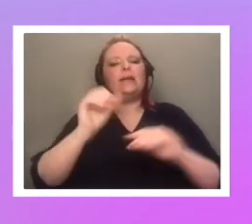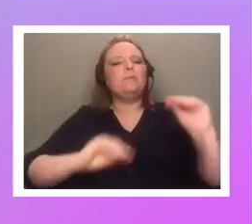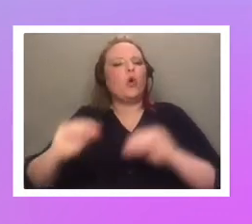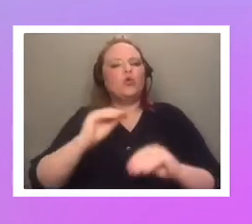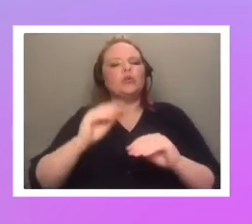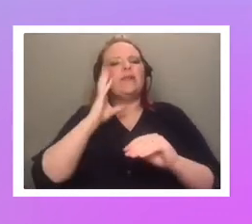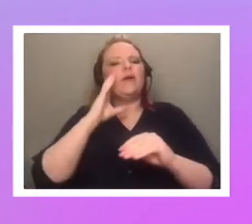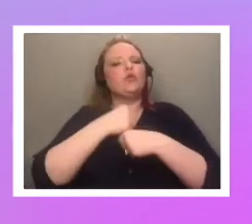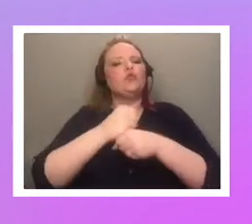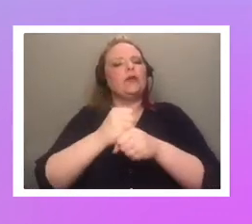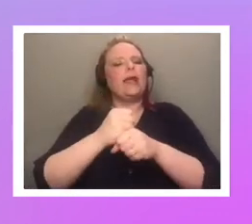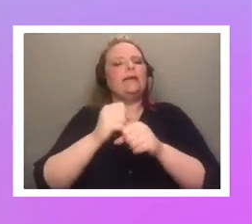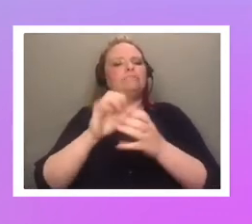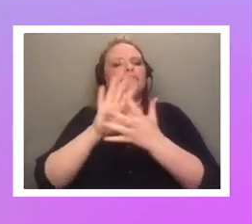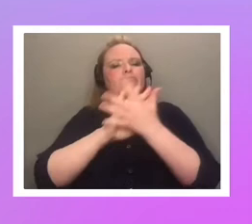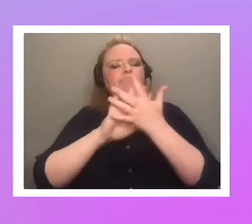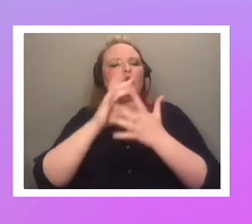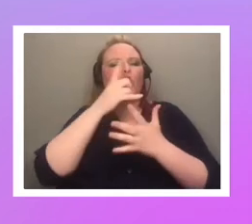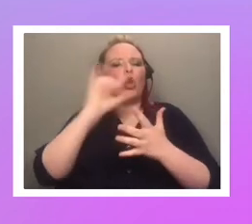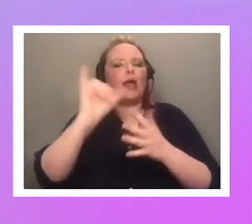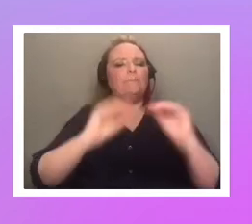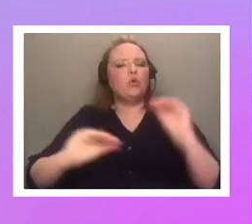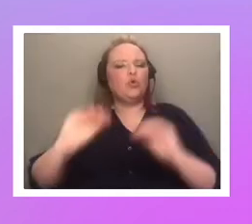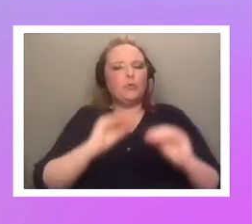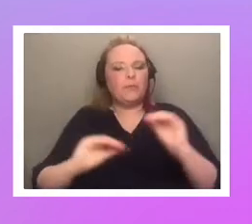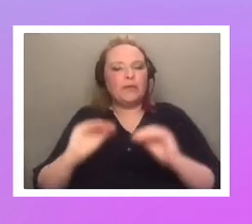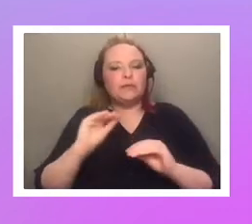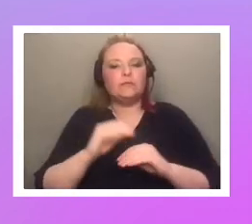that creates the illusion of movement. Now,